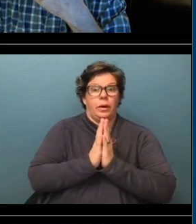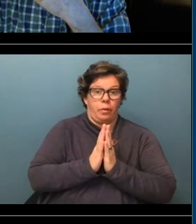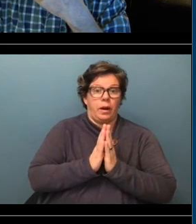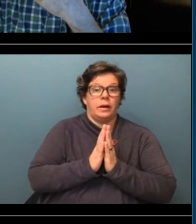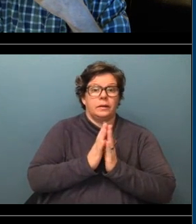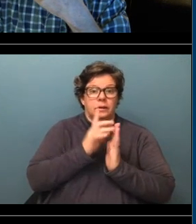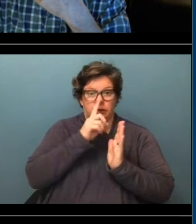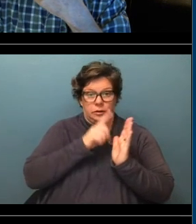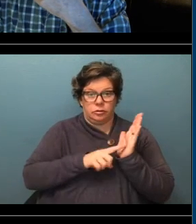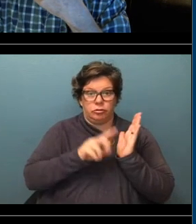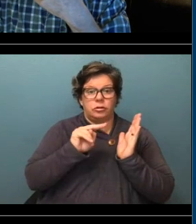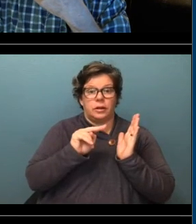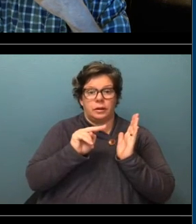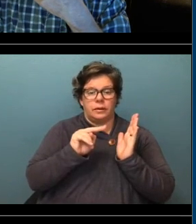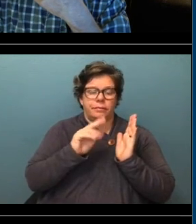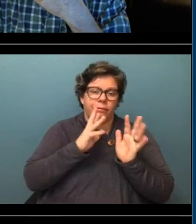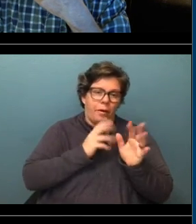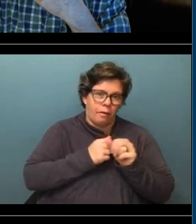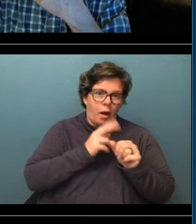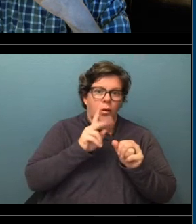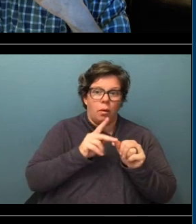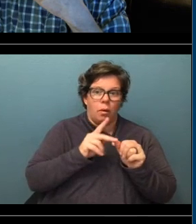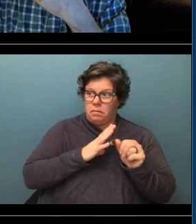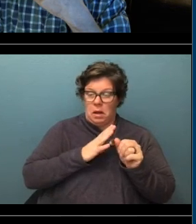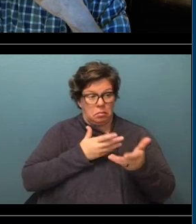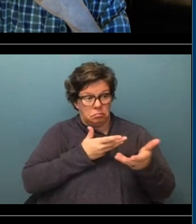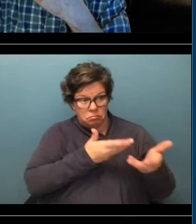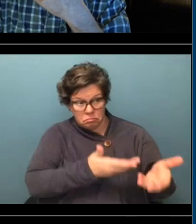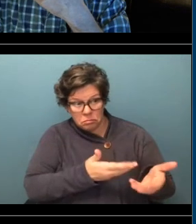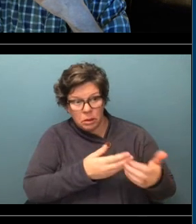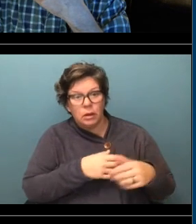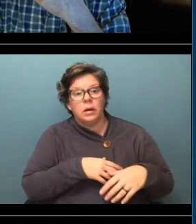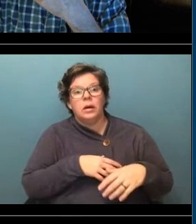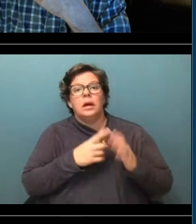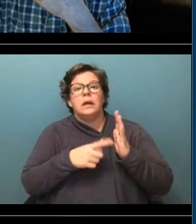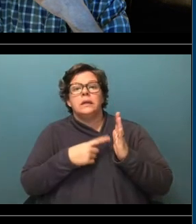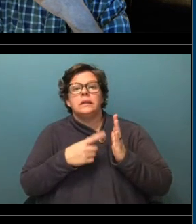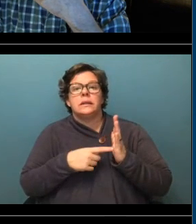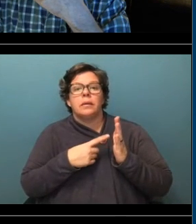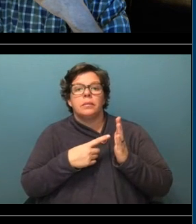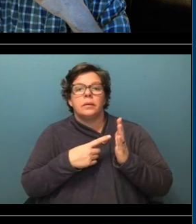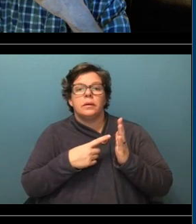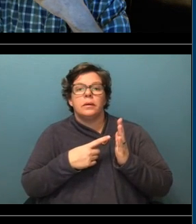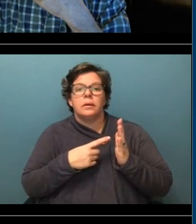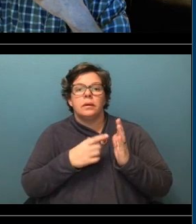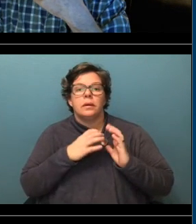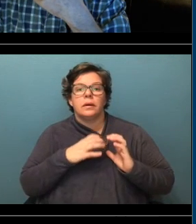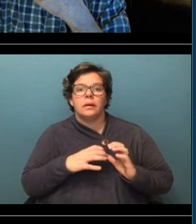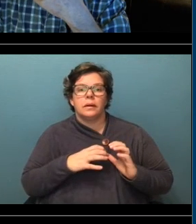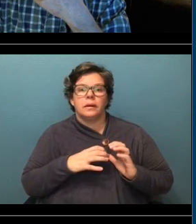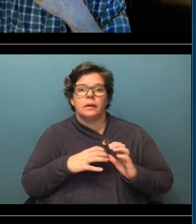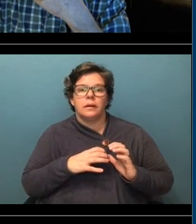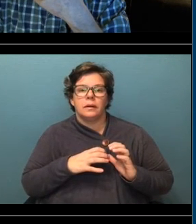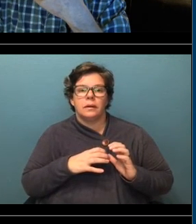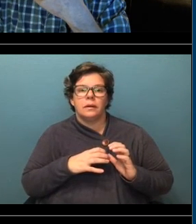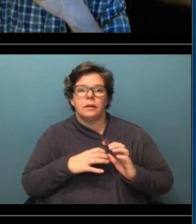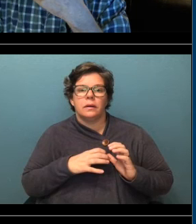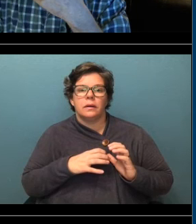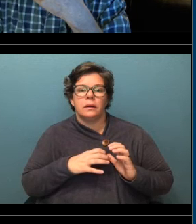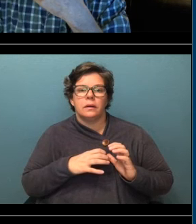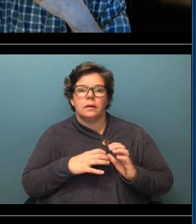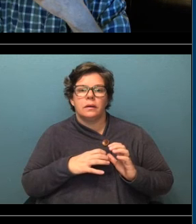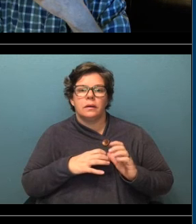so we're happy to oblige that. And then there are the occasions where the client is decompensating to the point